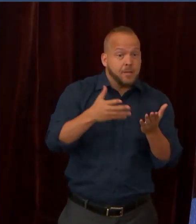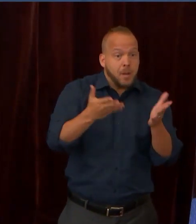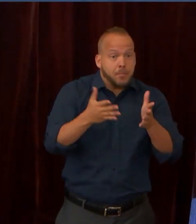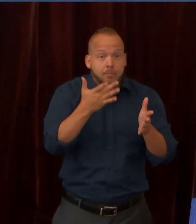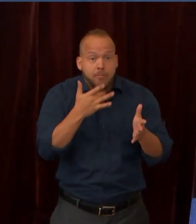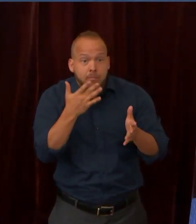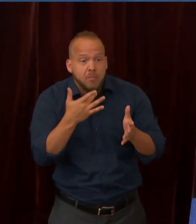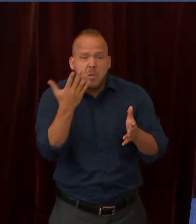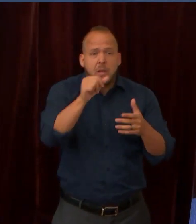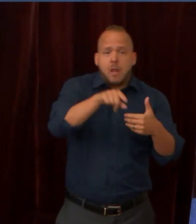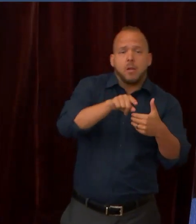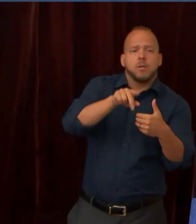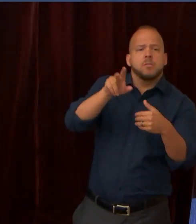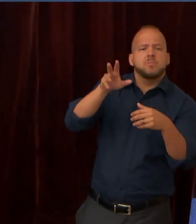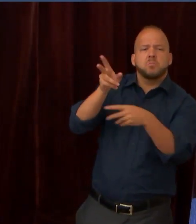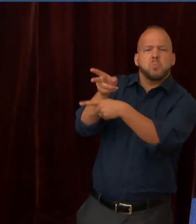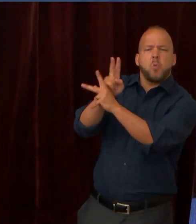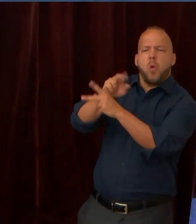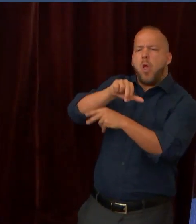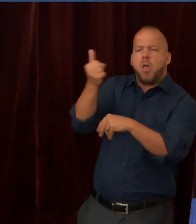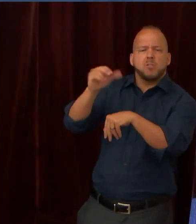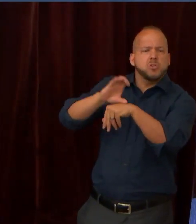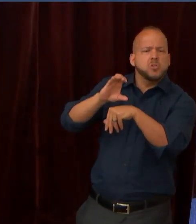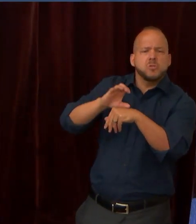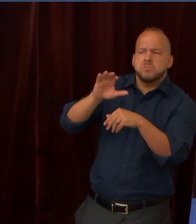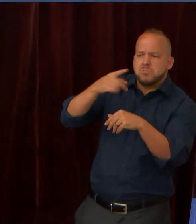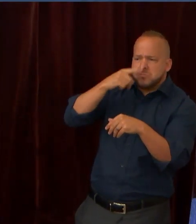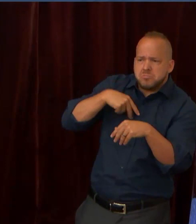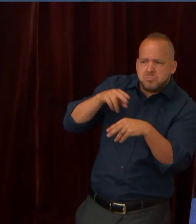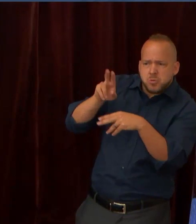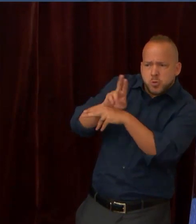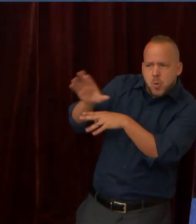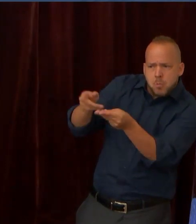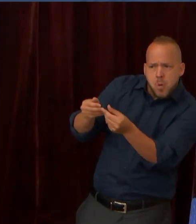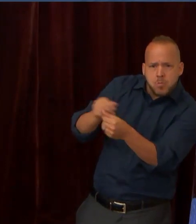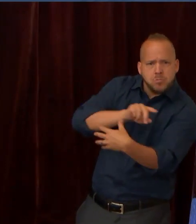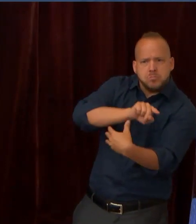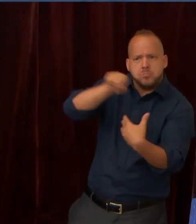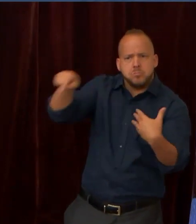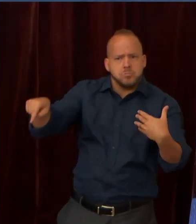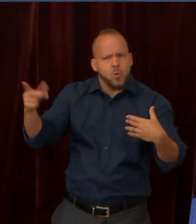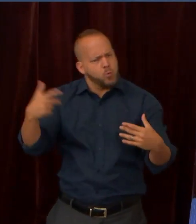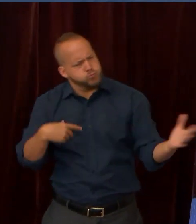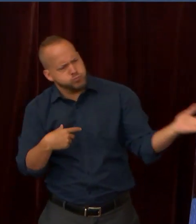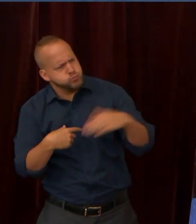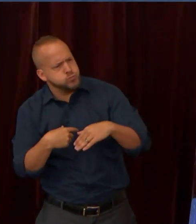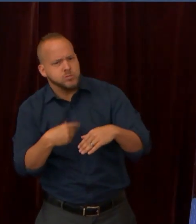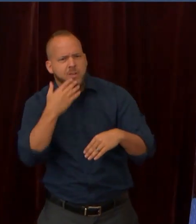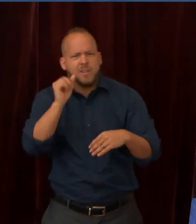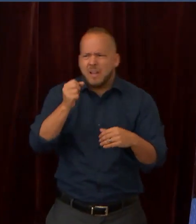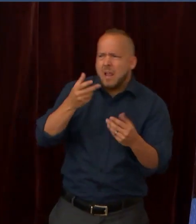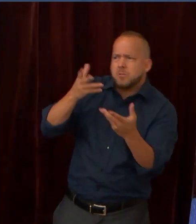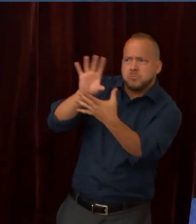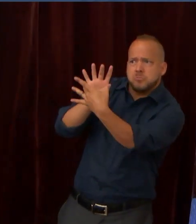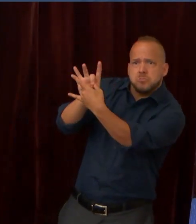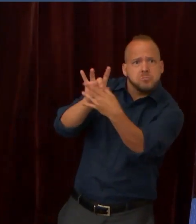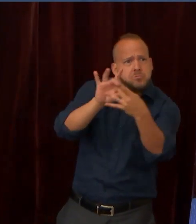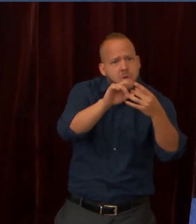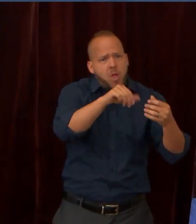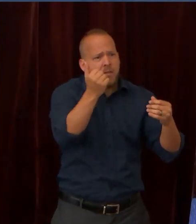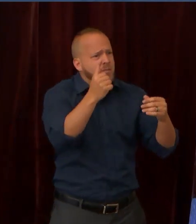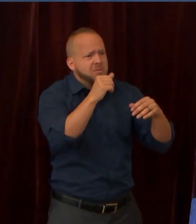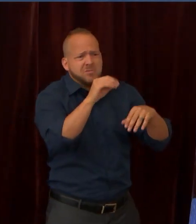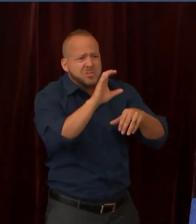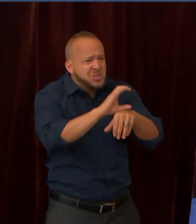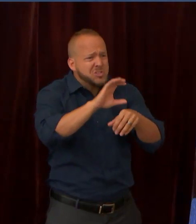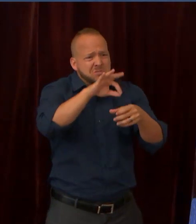some parking lots or fields or lawns. We hope that that might be a possibility. Or the other thing is the